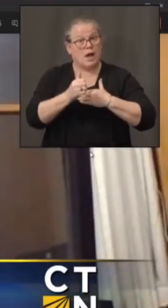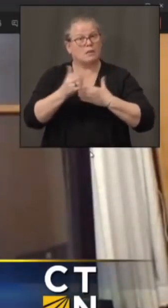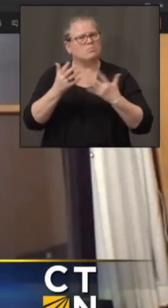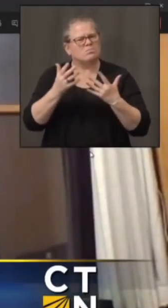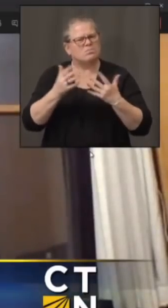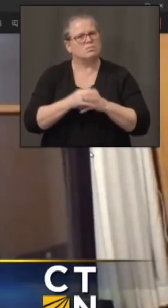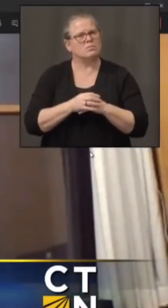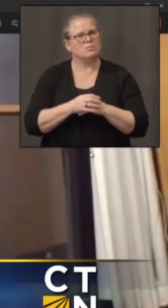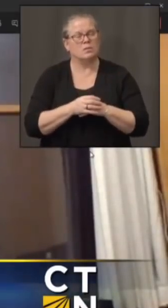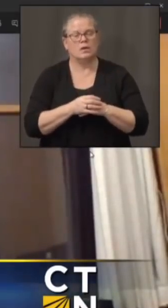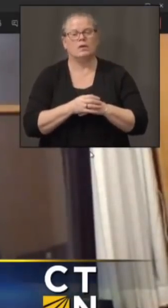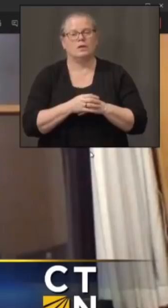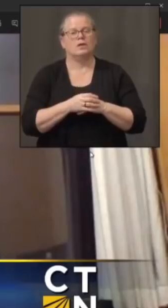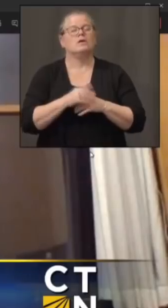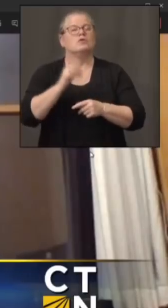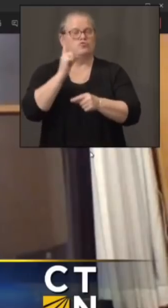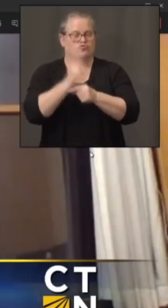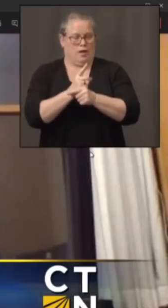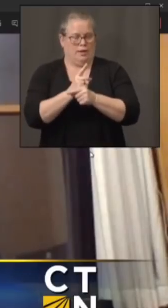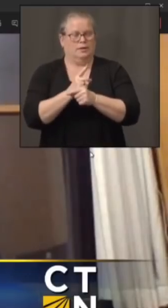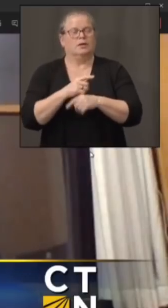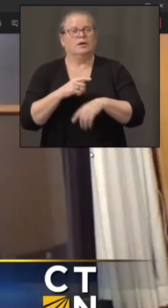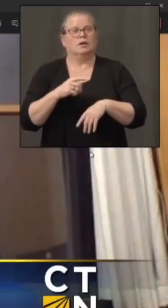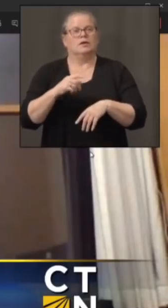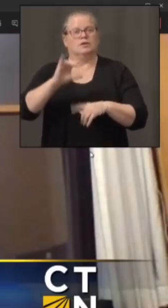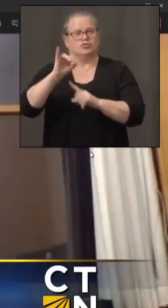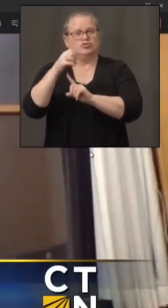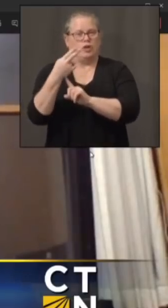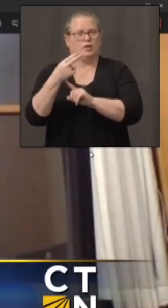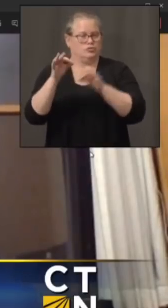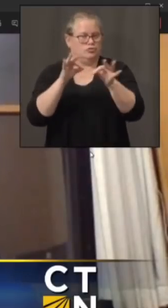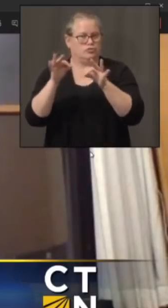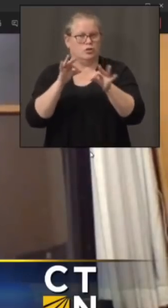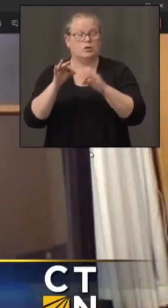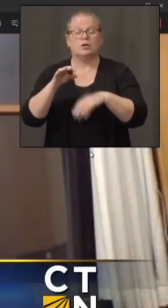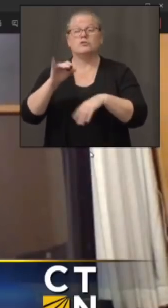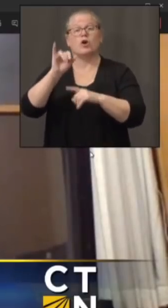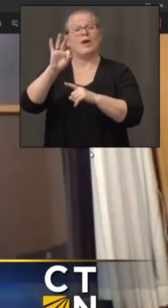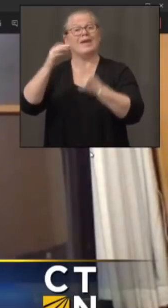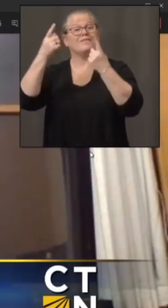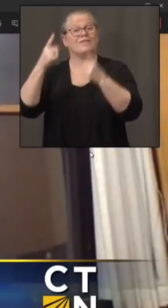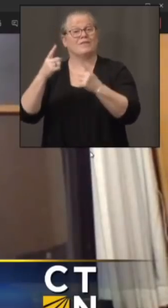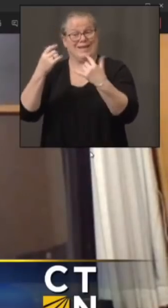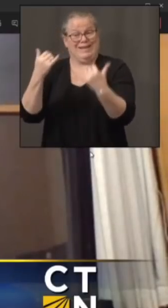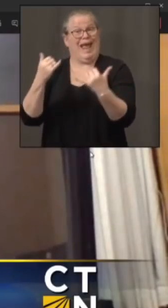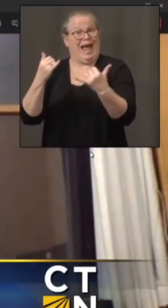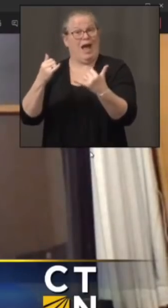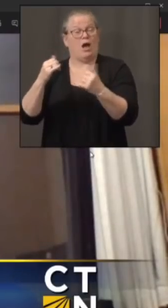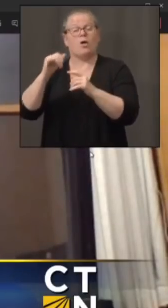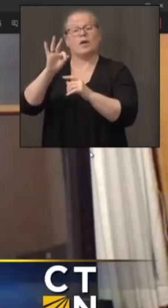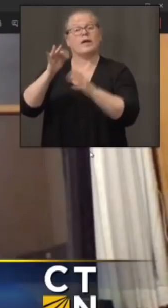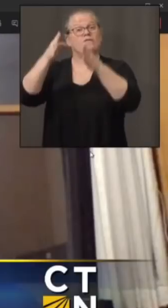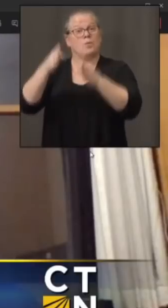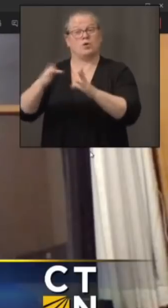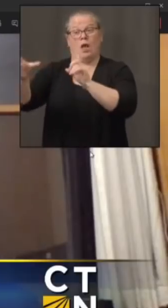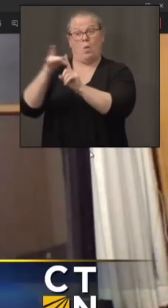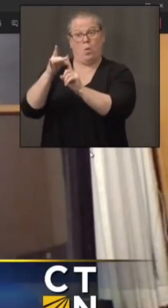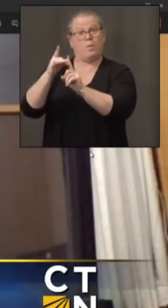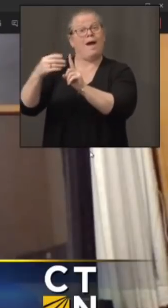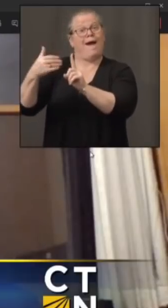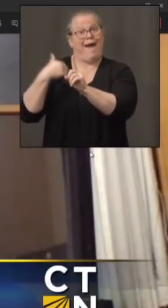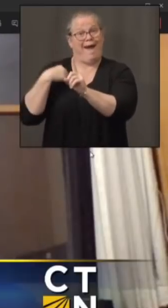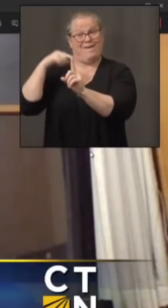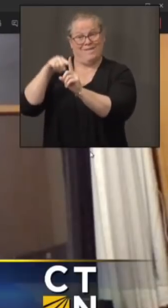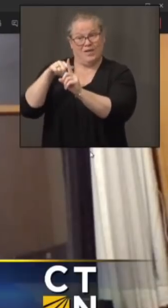a call from a contact tracer. That's the existing process, the tried and true old-fashioned contact tracing that's worked for 100 years and we rely